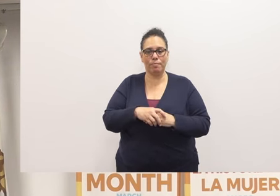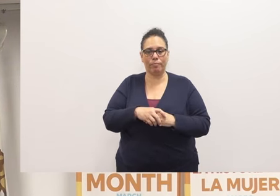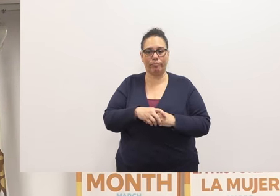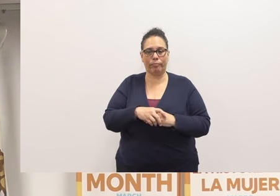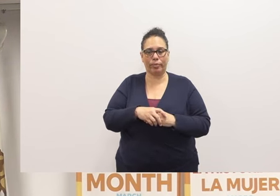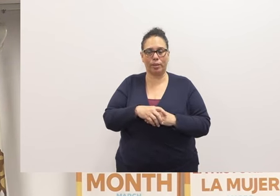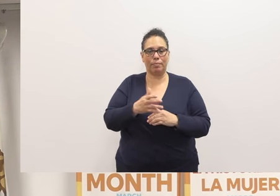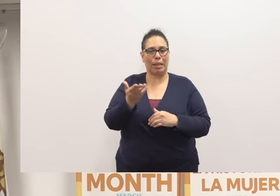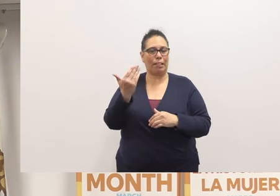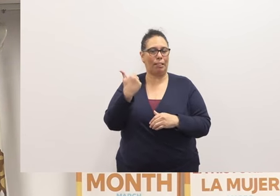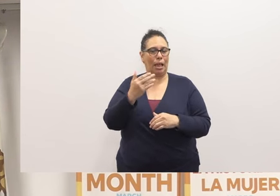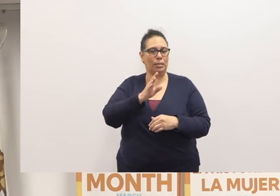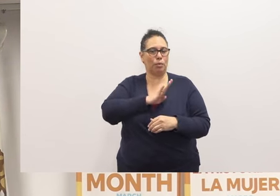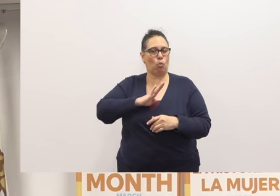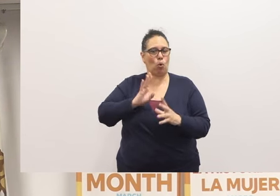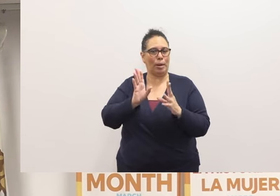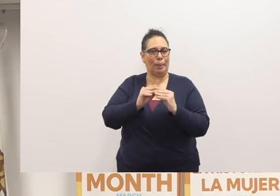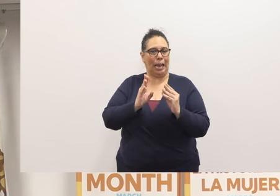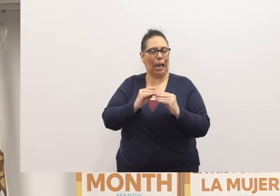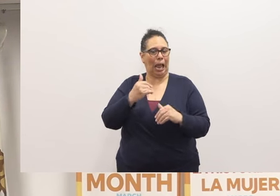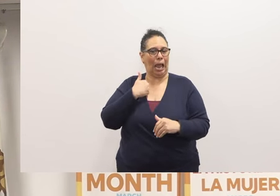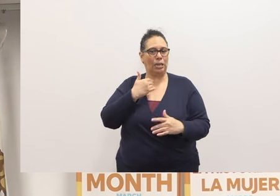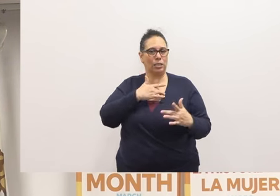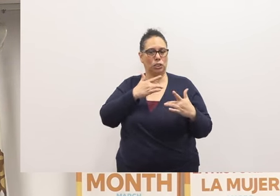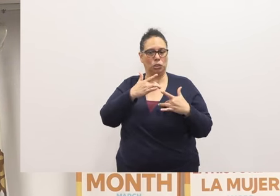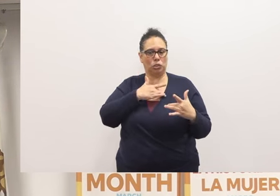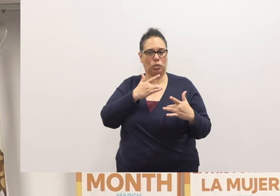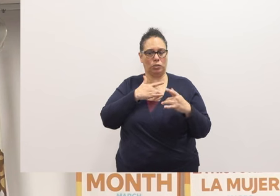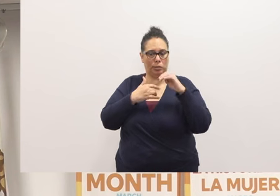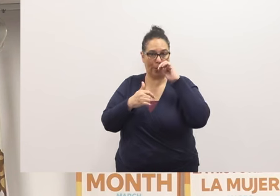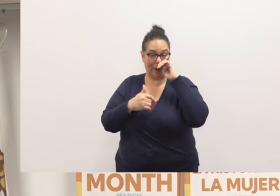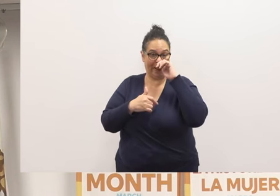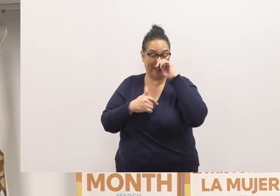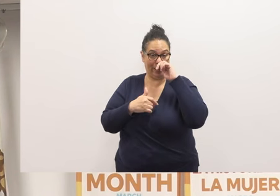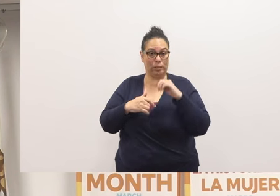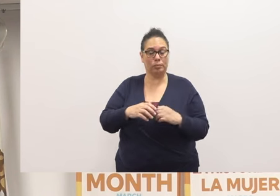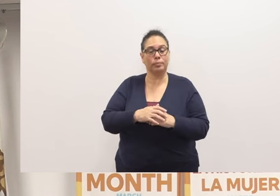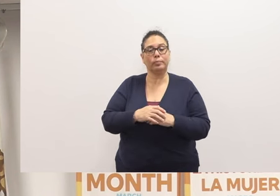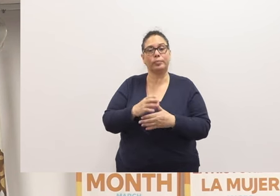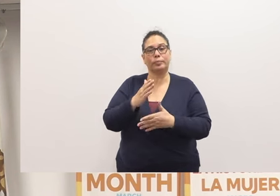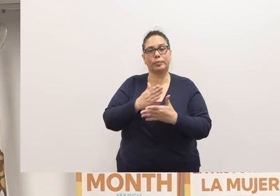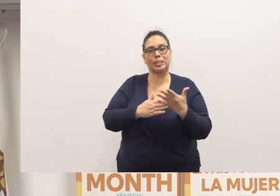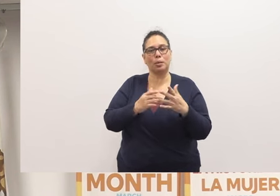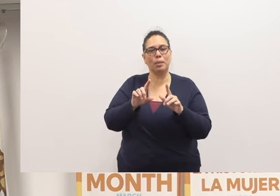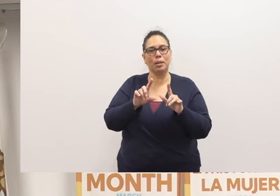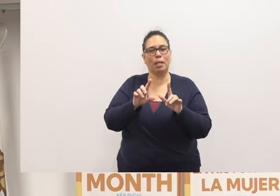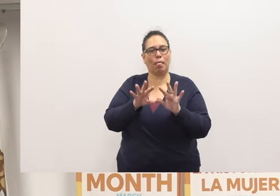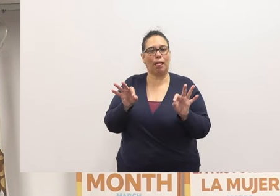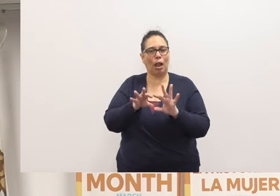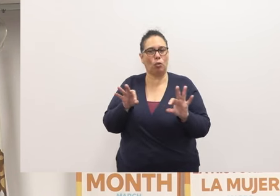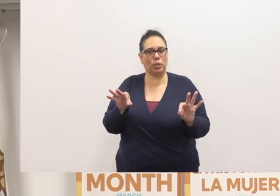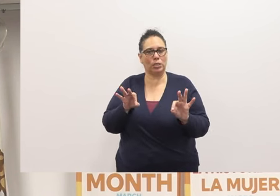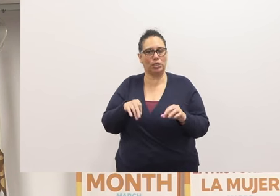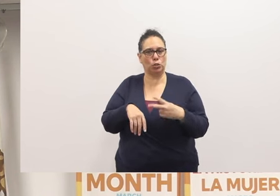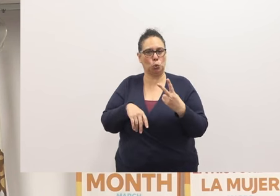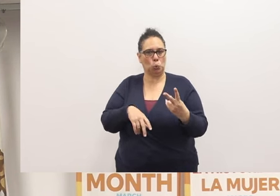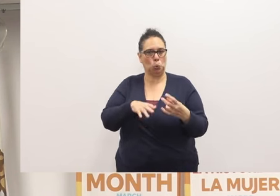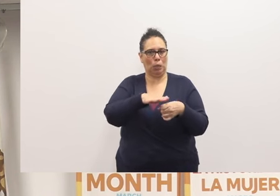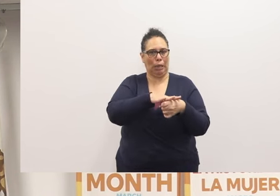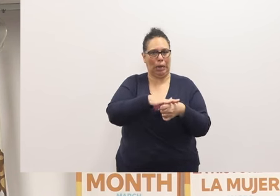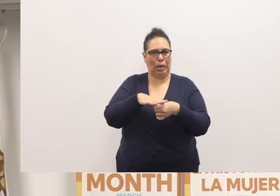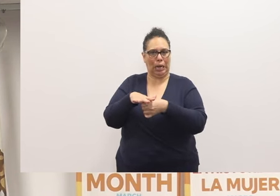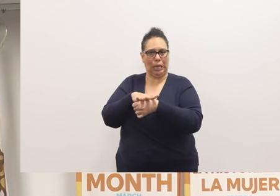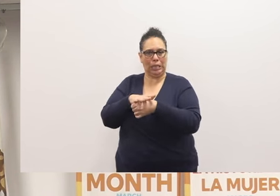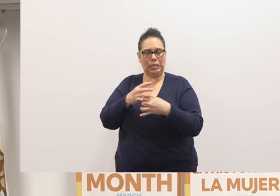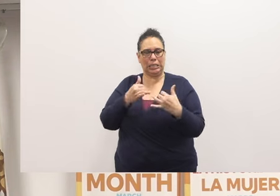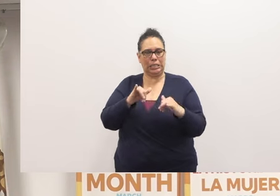last board meeting I raised concerns with some of the language. I think there's two areas that I'm